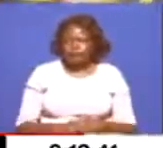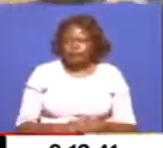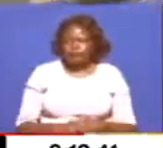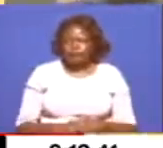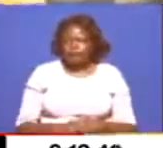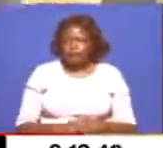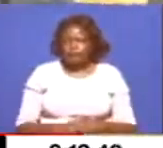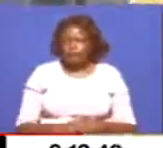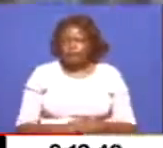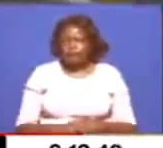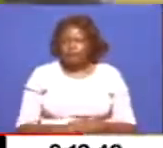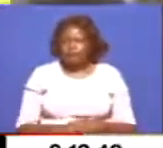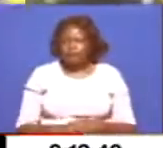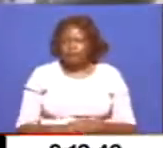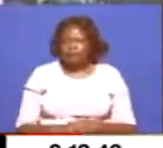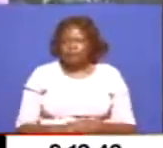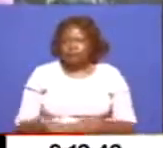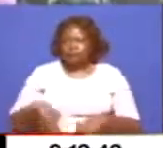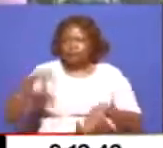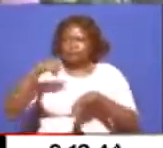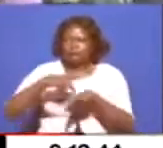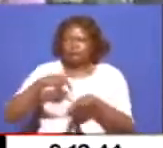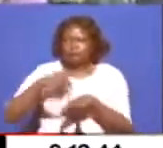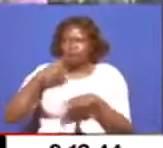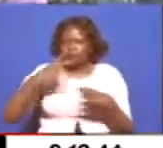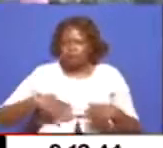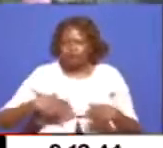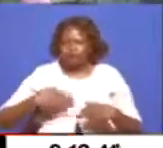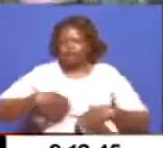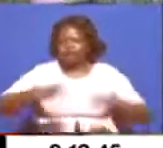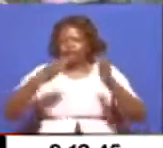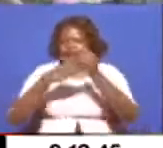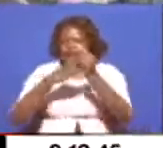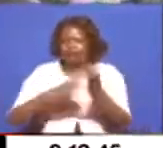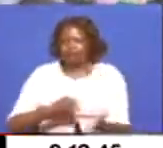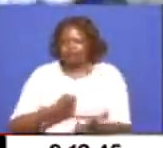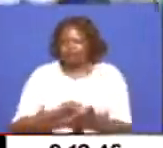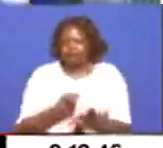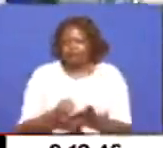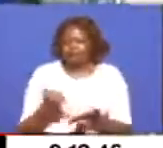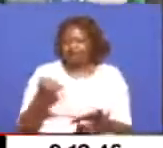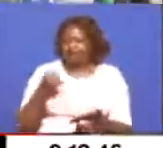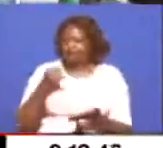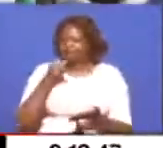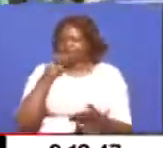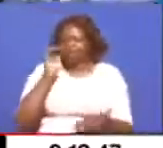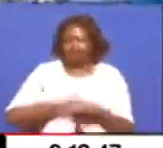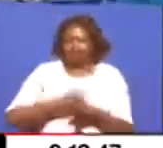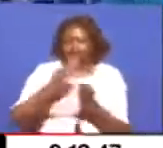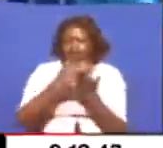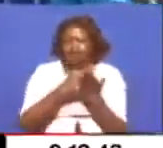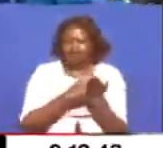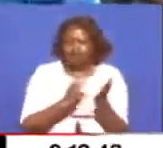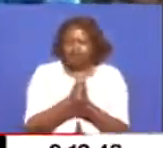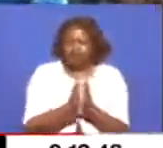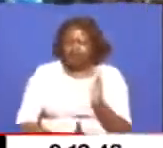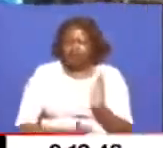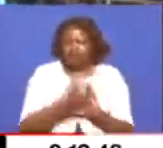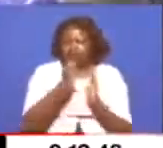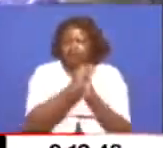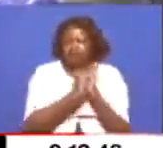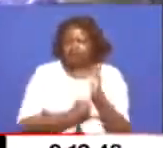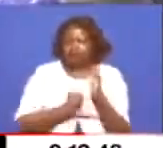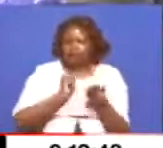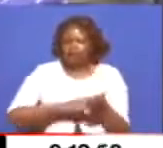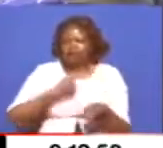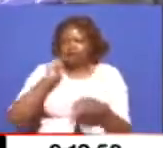The alliance principals told the electorate to shun leaders whom they claimed have no track record and development agenda, even as they sustained their attack